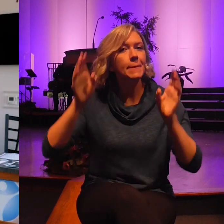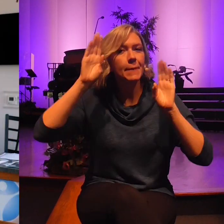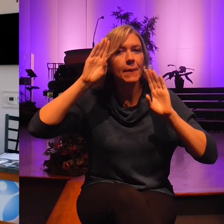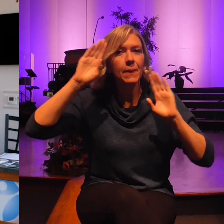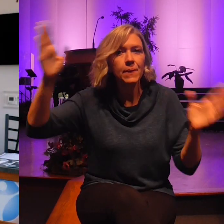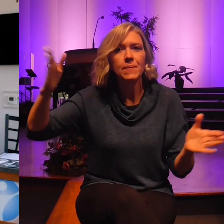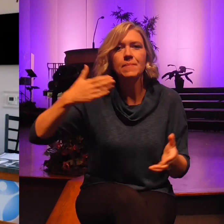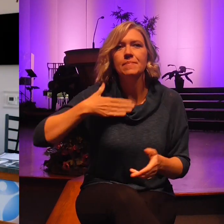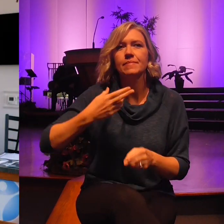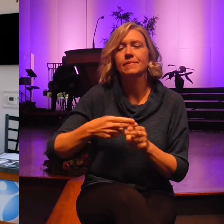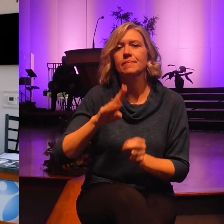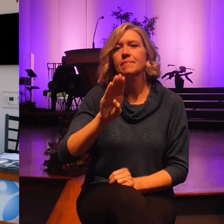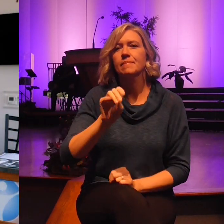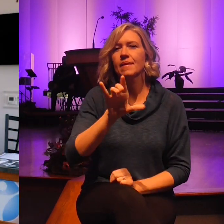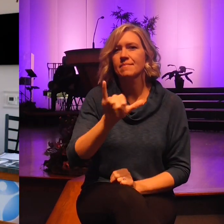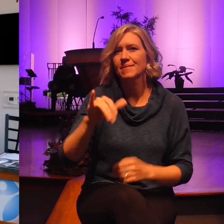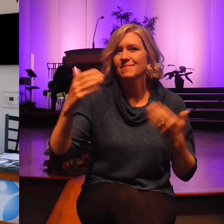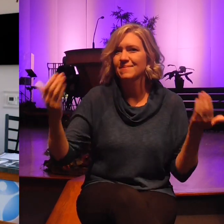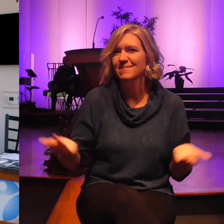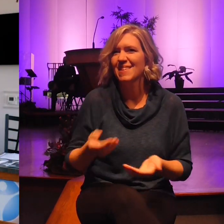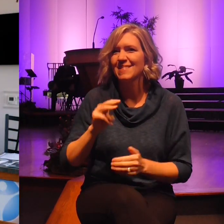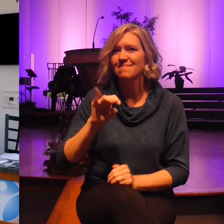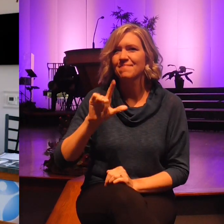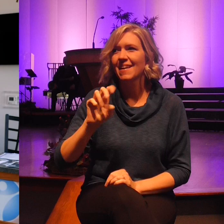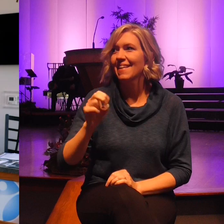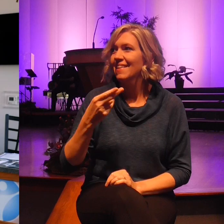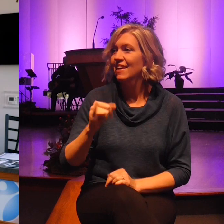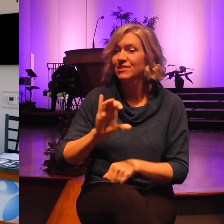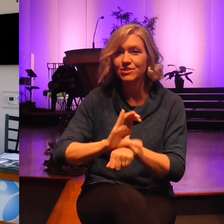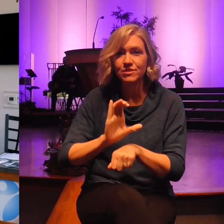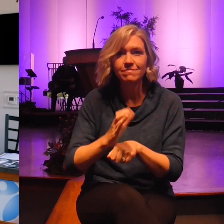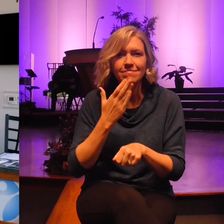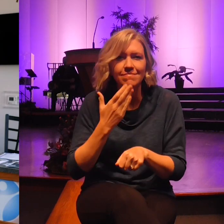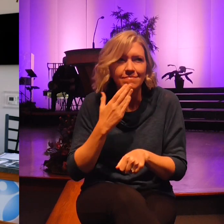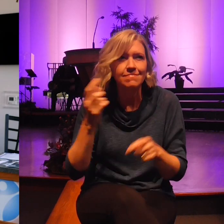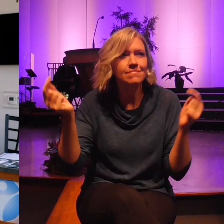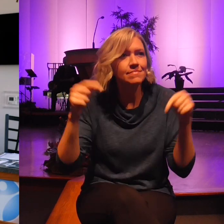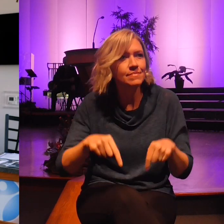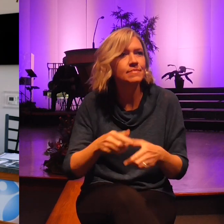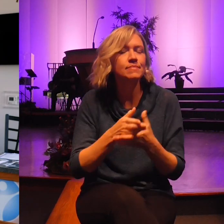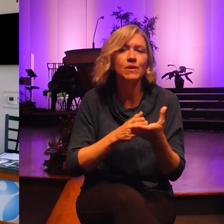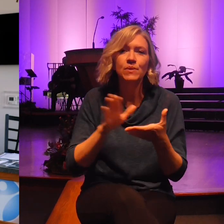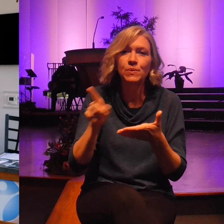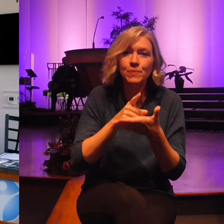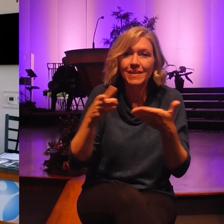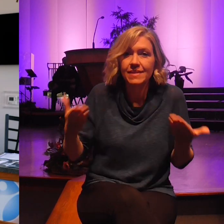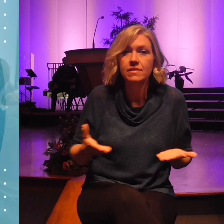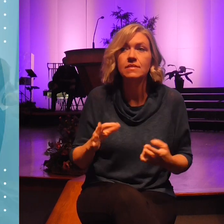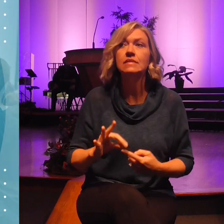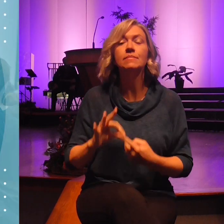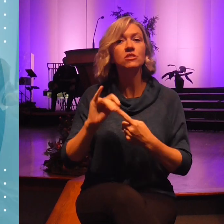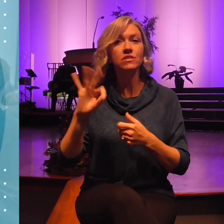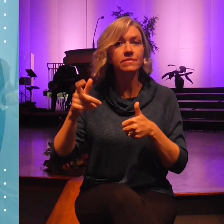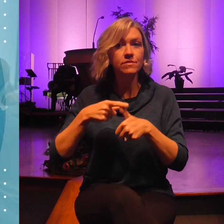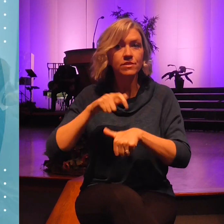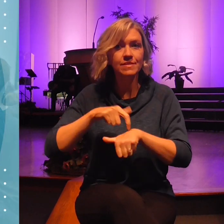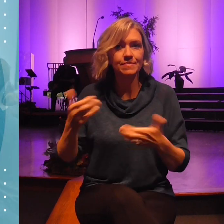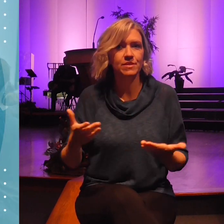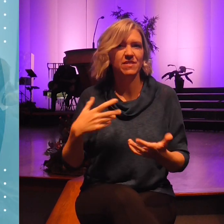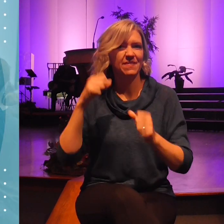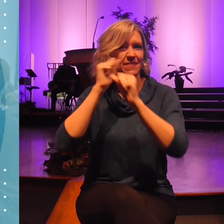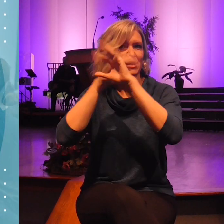Hey everybody, my name is Bobby. Welcome to Mile High Church. Thank you so much for spending part of your weekend with us, especially if you're new. Our